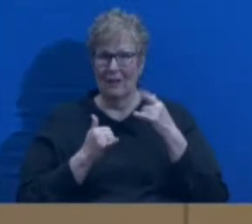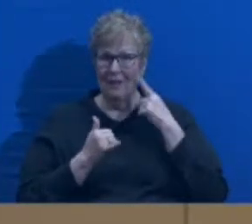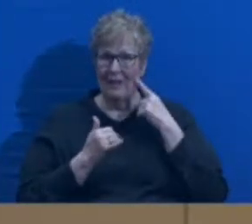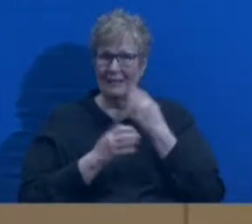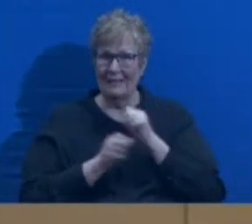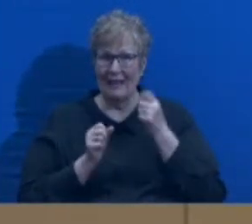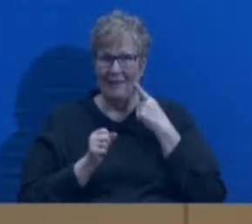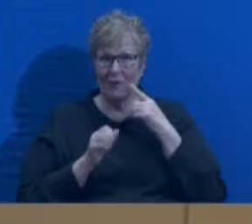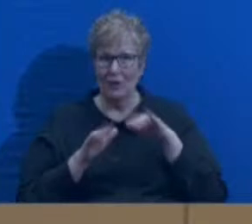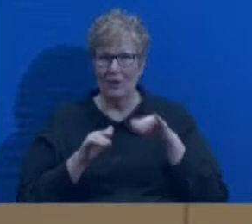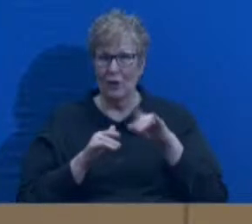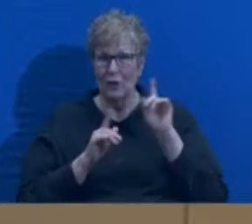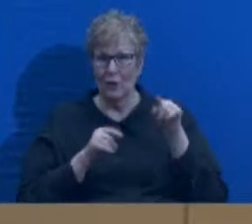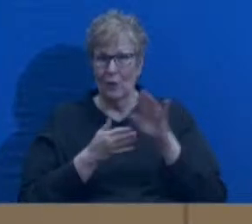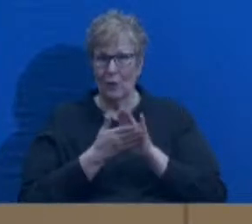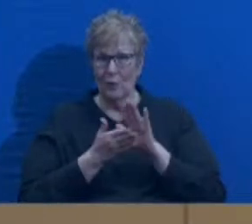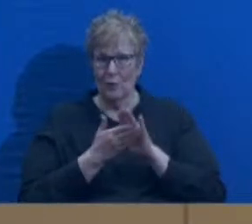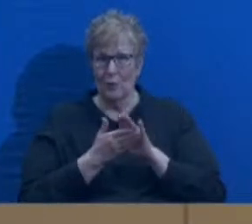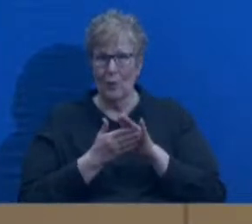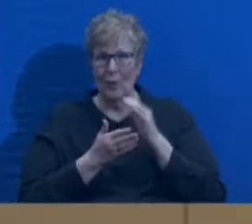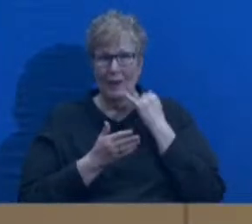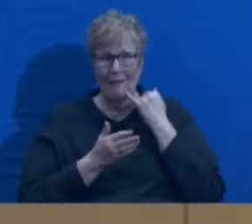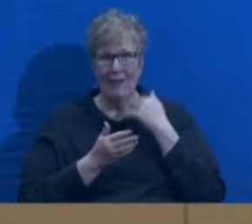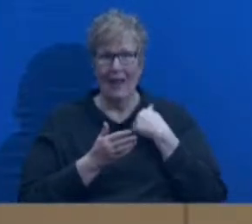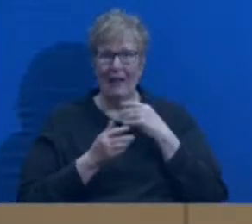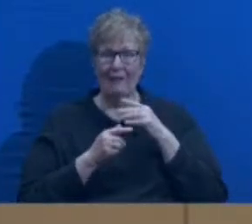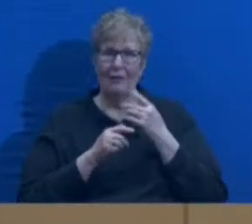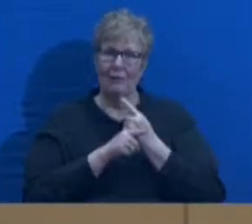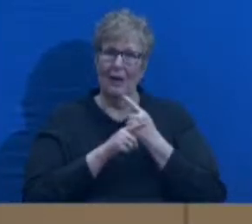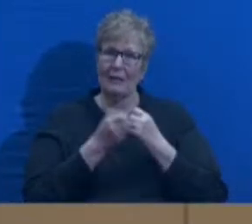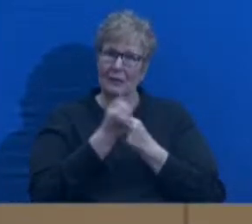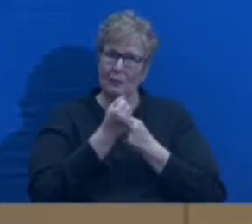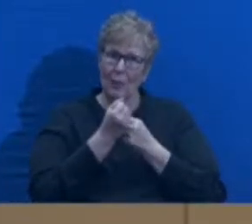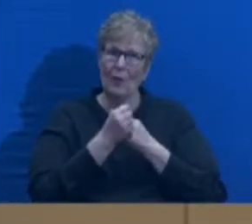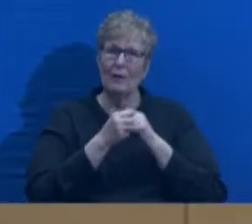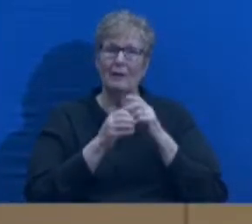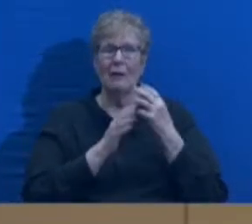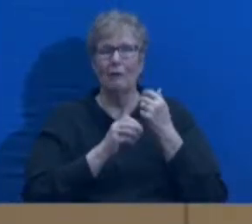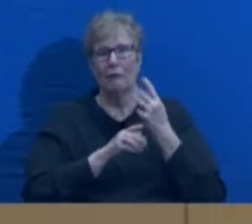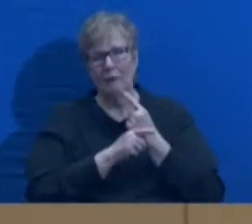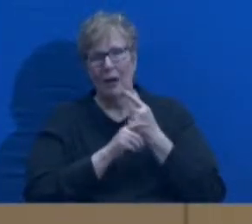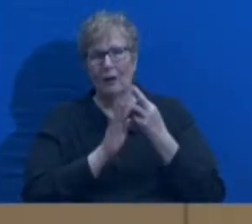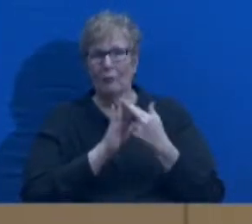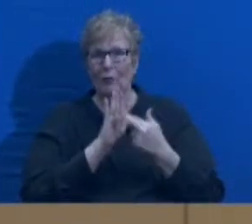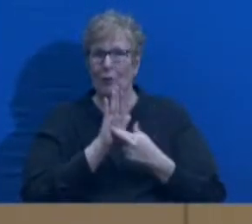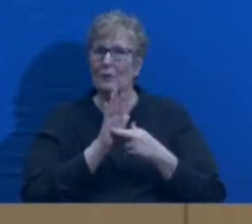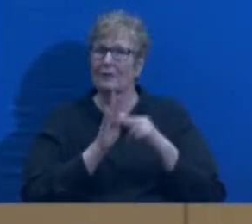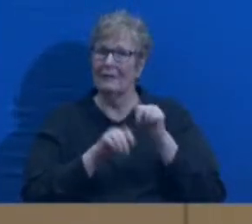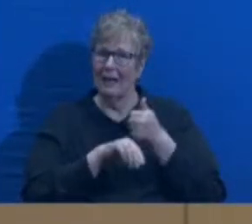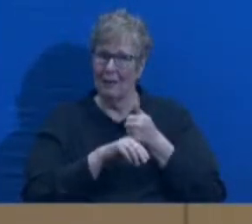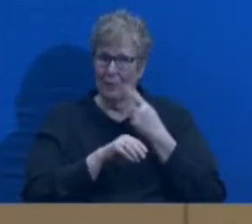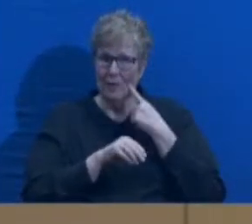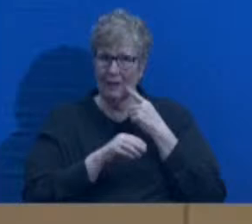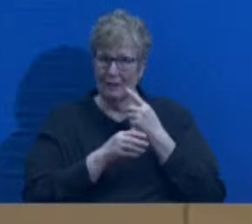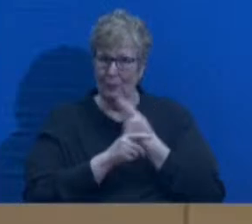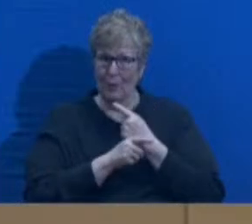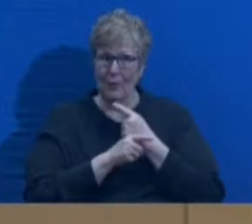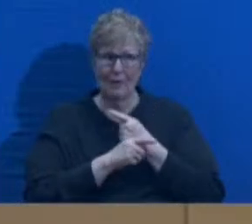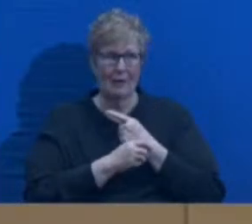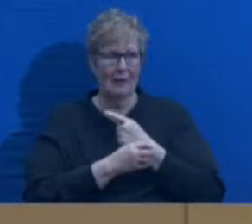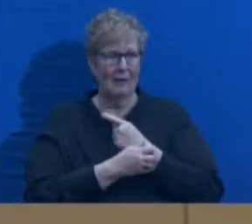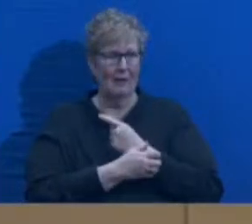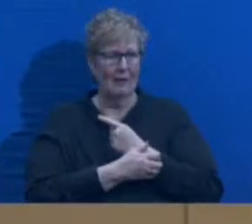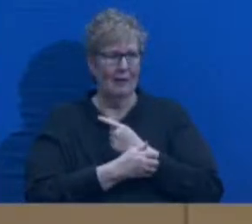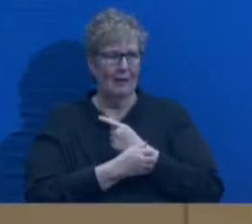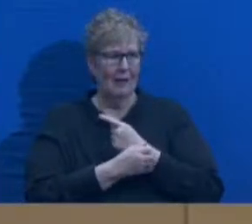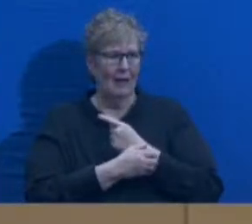to be in school at some level, assuming there's parental support, teacher support, procedures in place, proper supplies? I want to go back